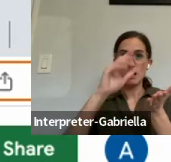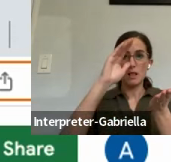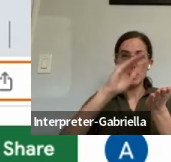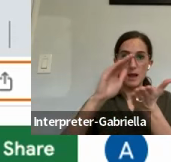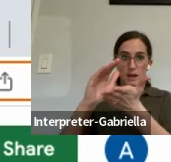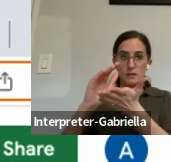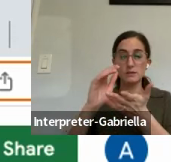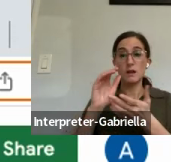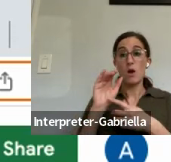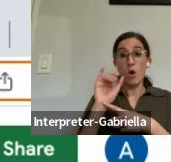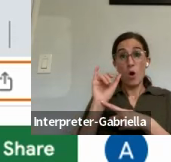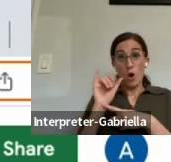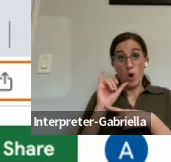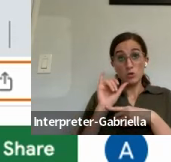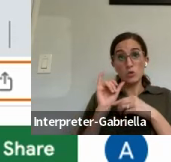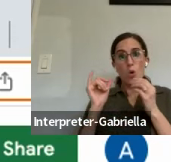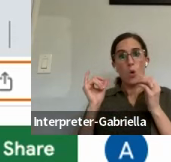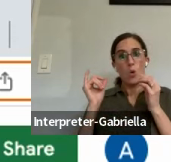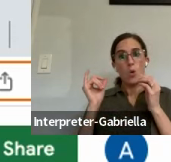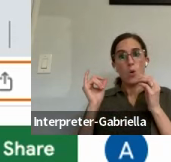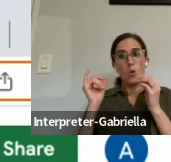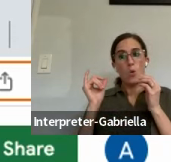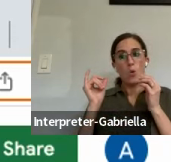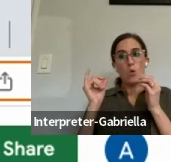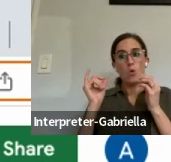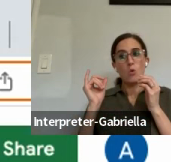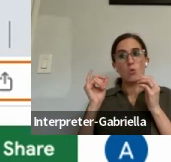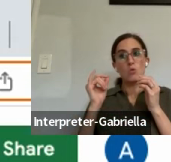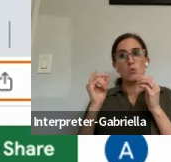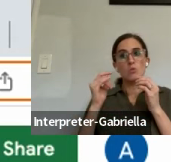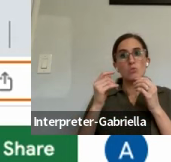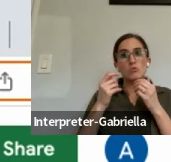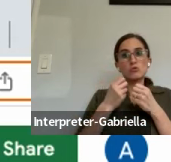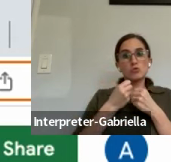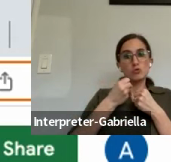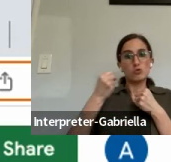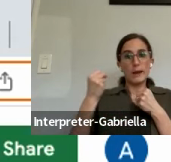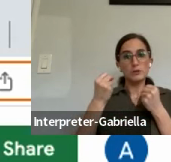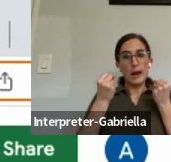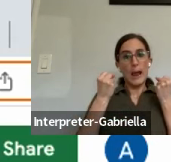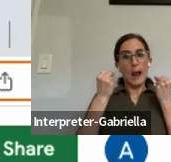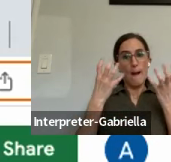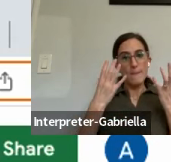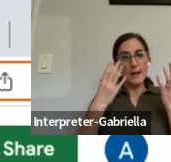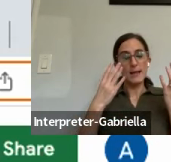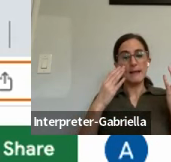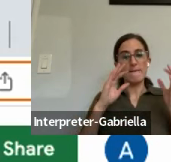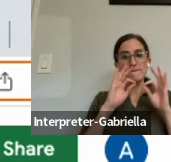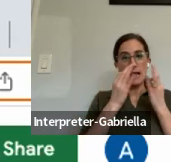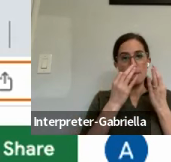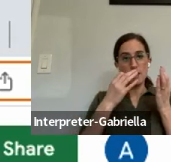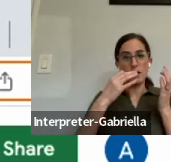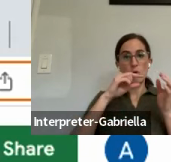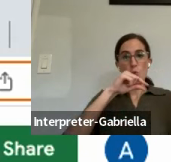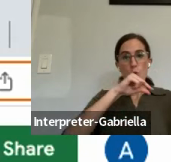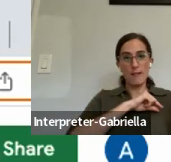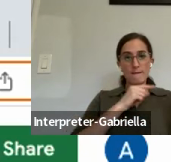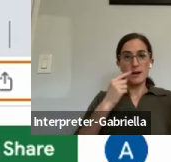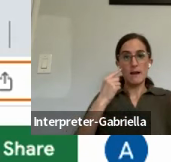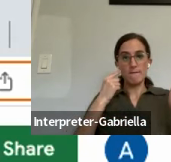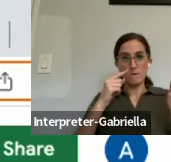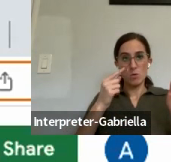families that could qualify for this? La idea es, entonces, estos dólares podrían